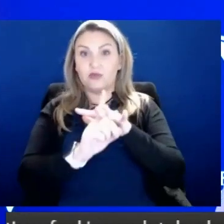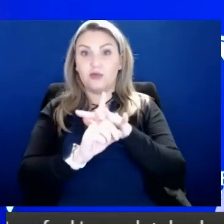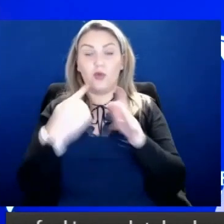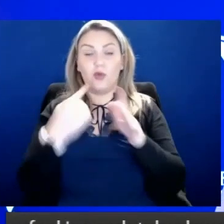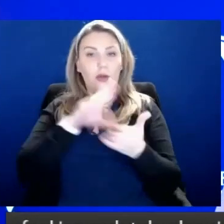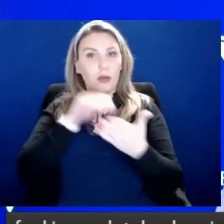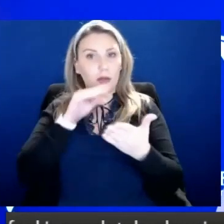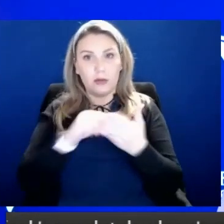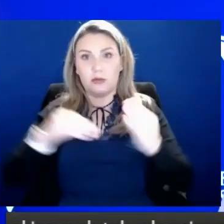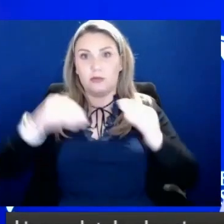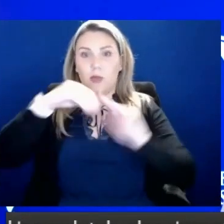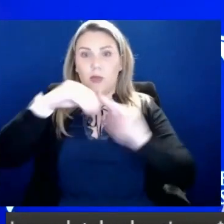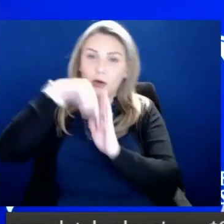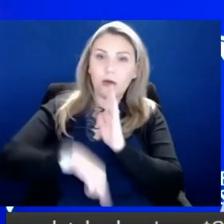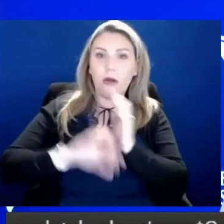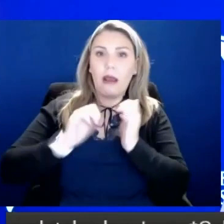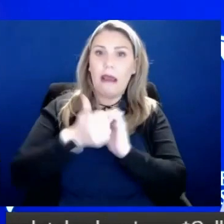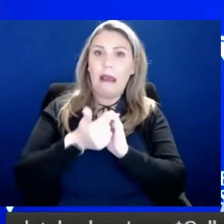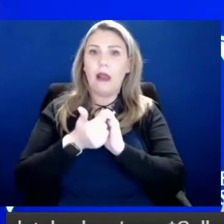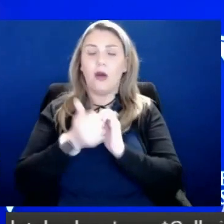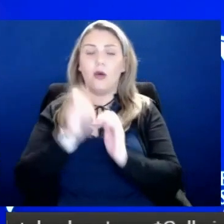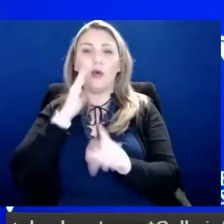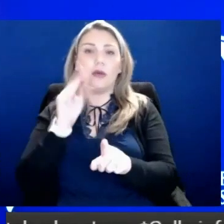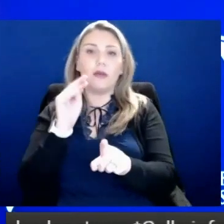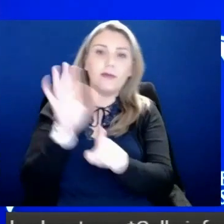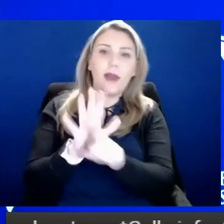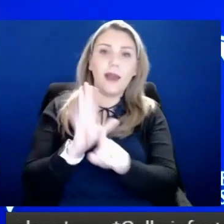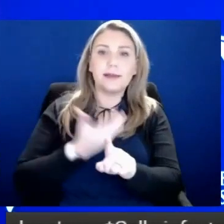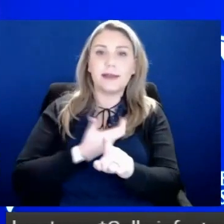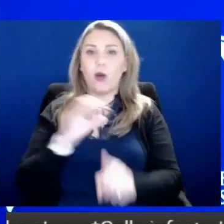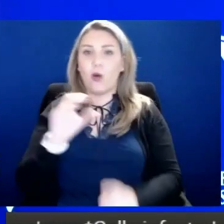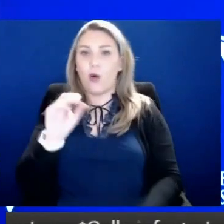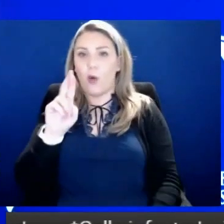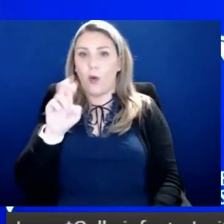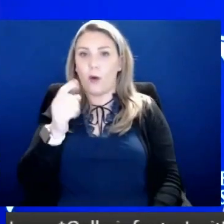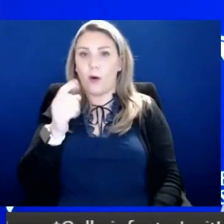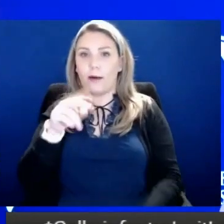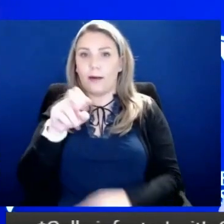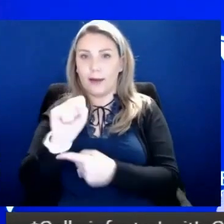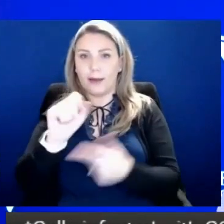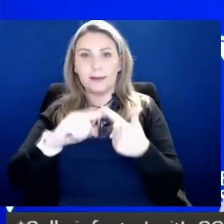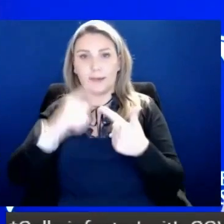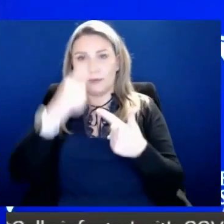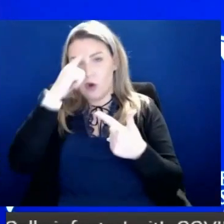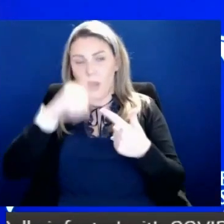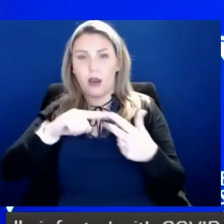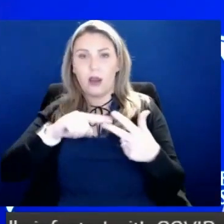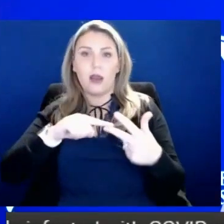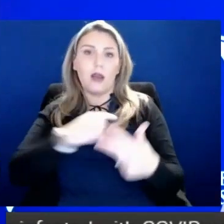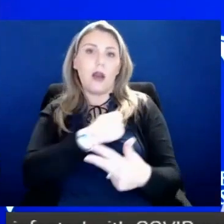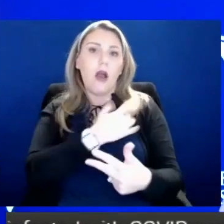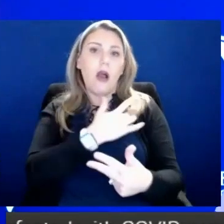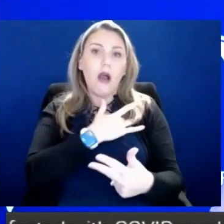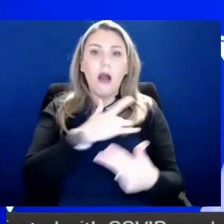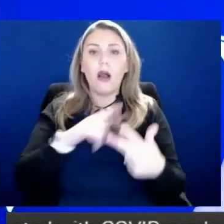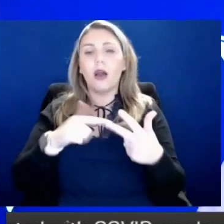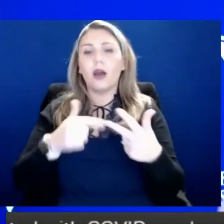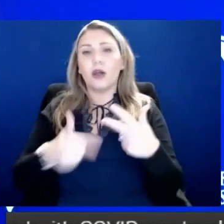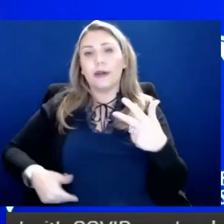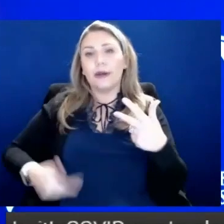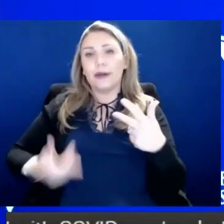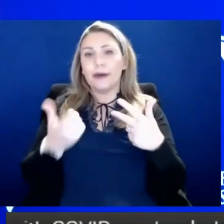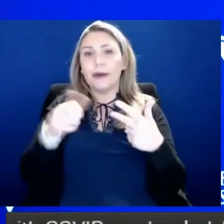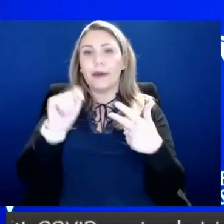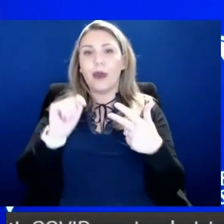long COVID affects our organs, such as our brain, our heart, our gut, all of those things. And this is more evidence